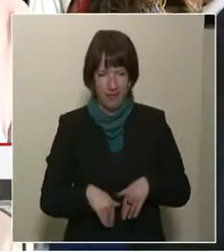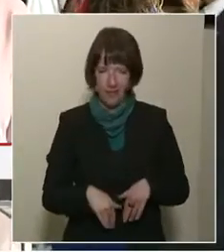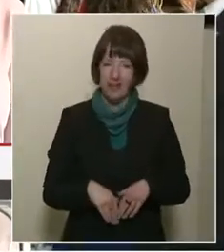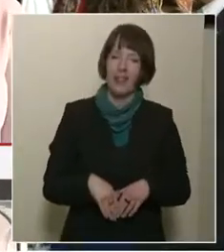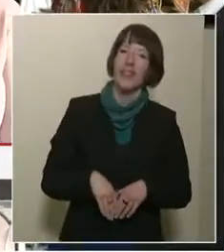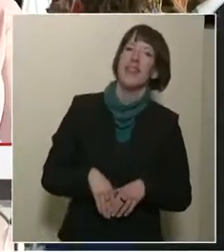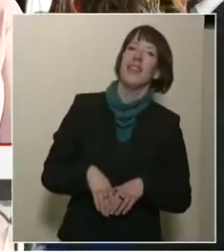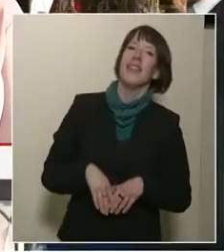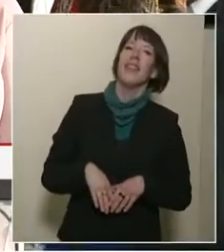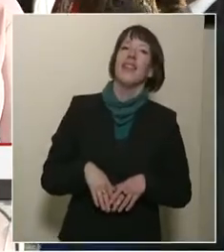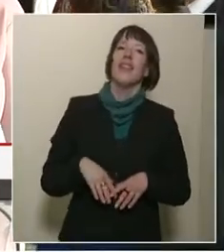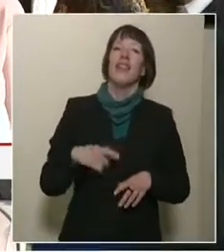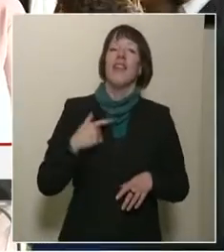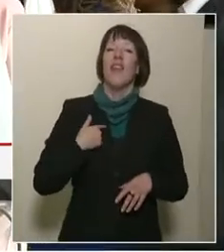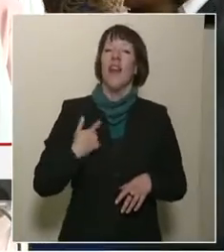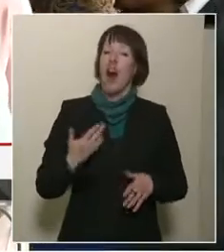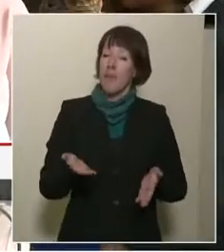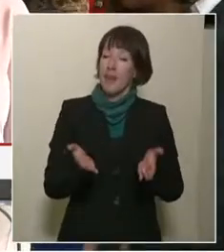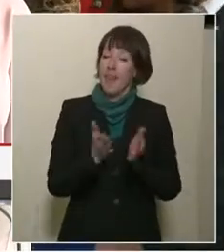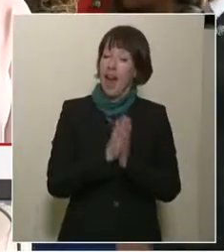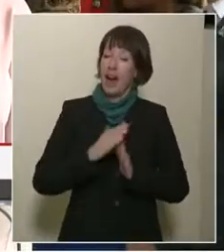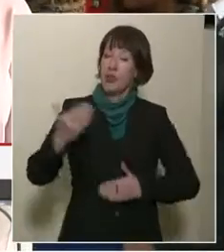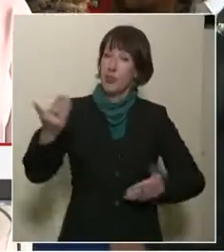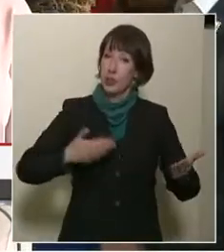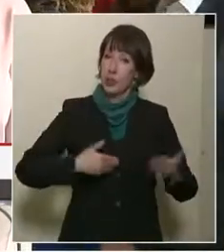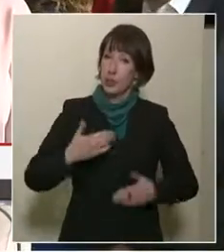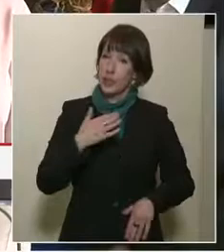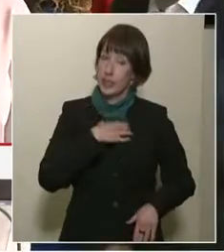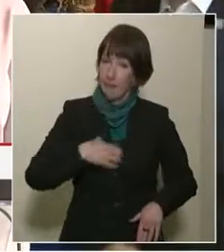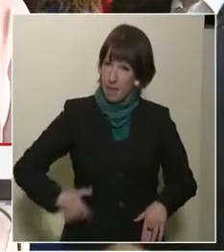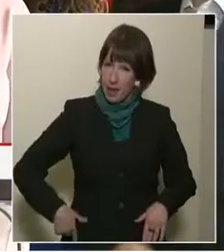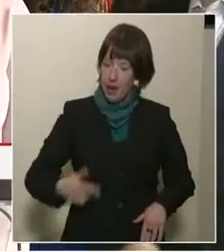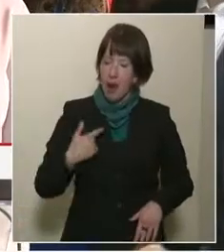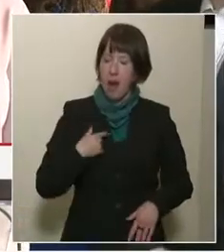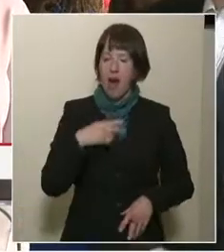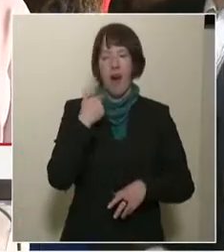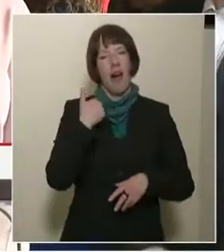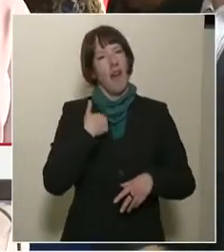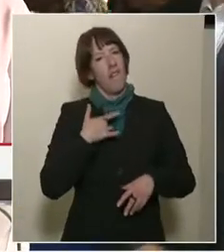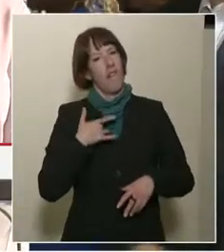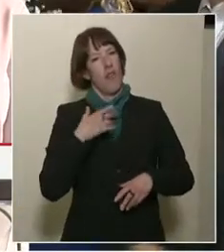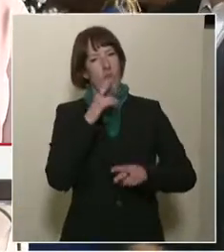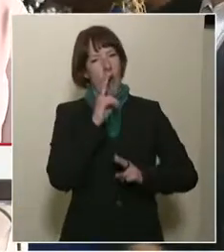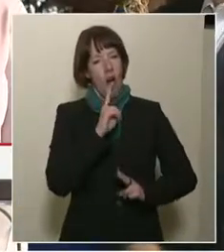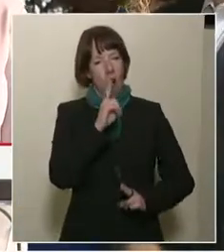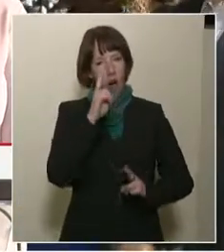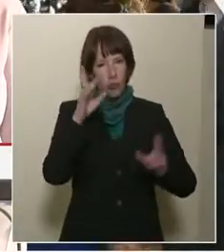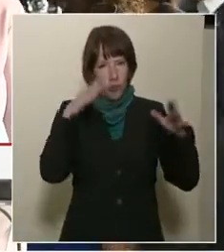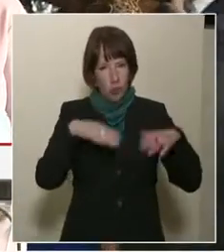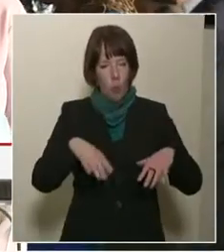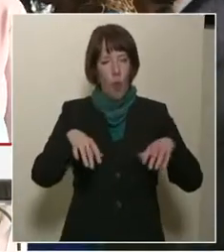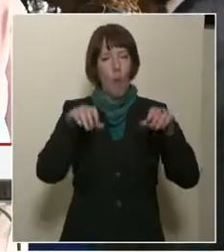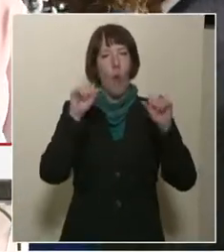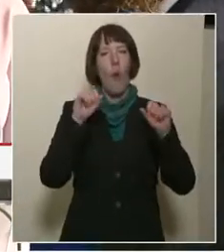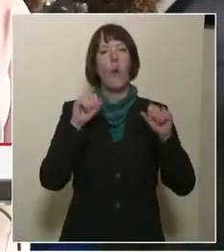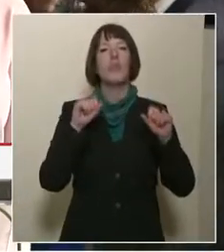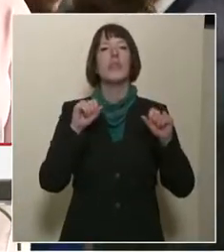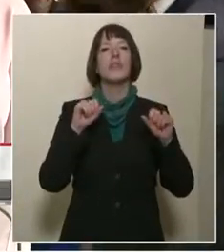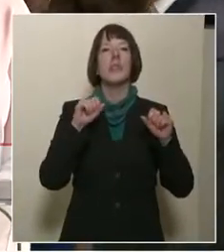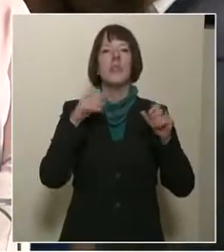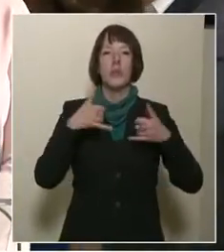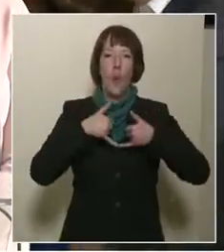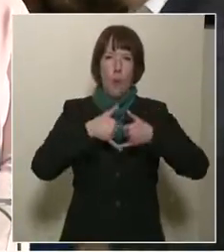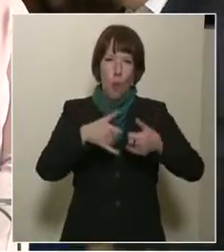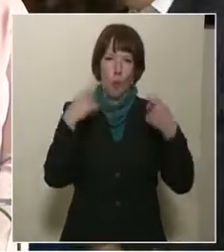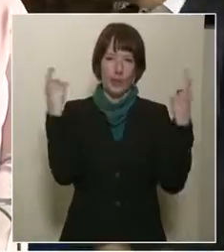I've been asked to introduce the mayor, and I was very excited, and we were very honored actually to be able to host the award